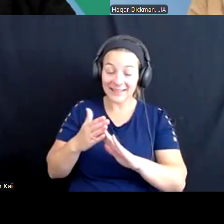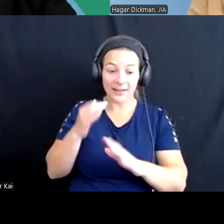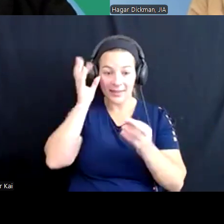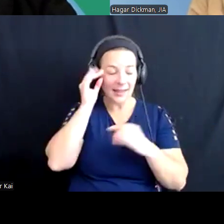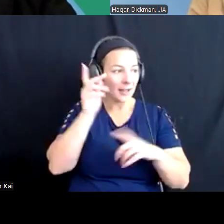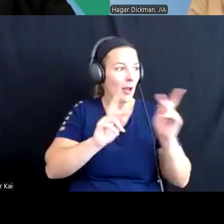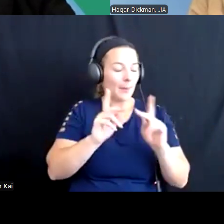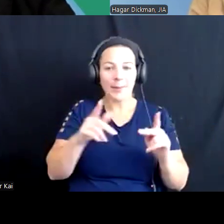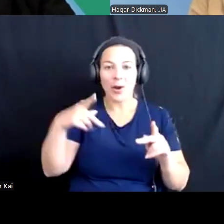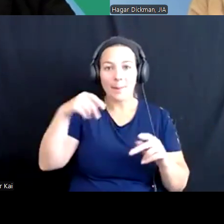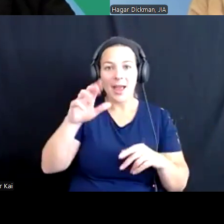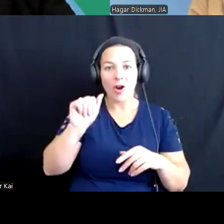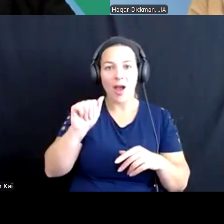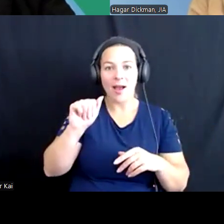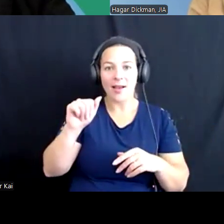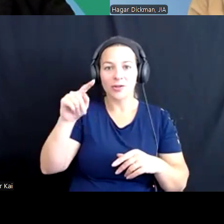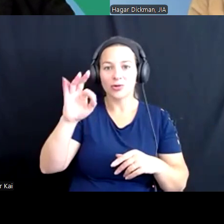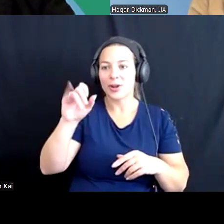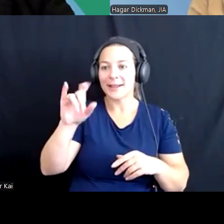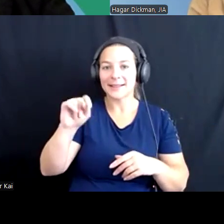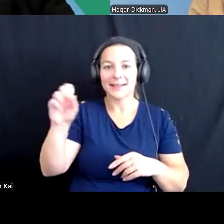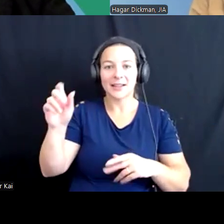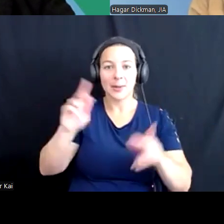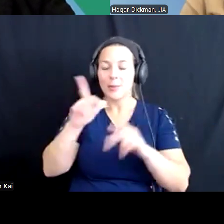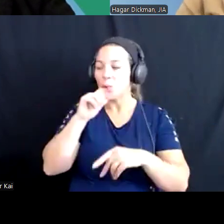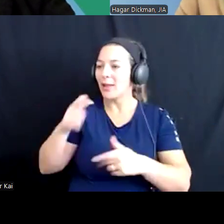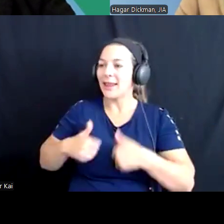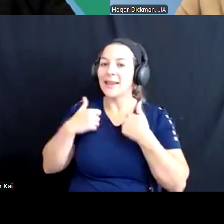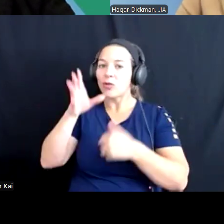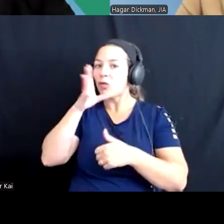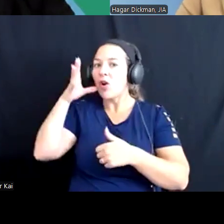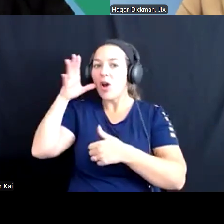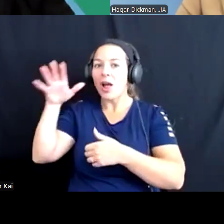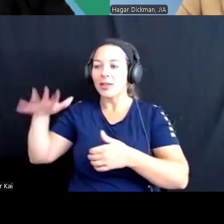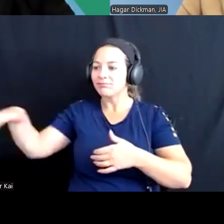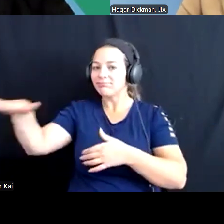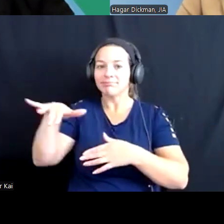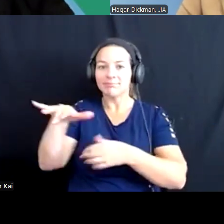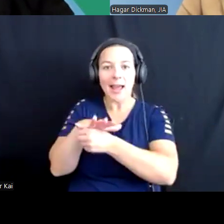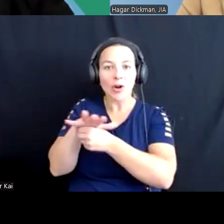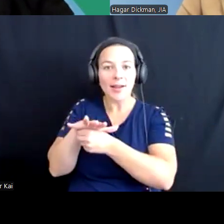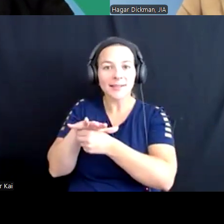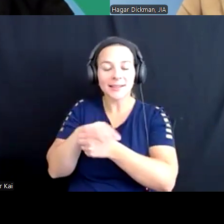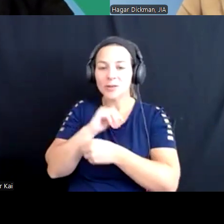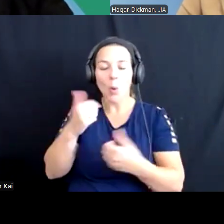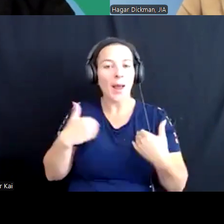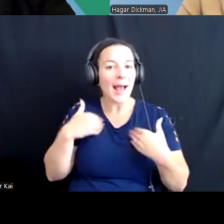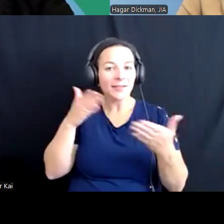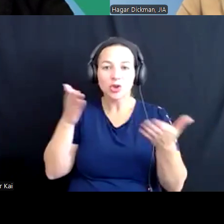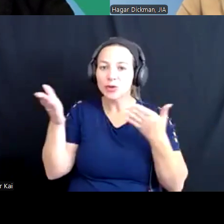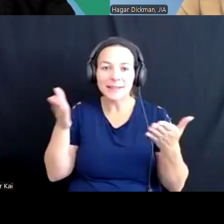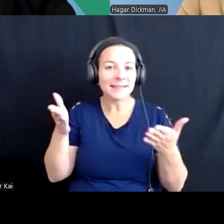those paratransit and other riders who are in our rural areas who don't have these services and that